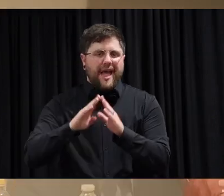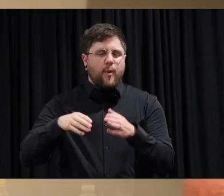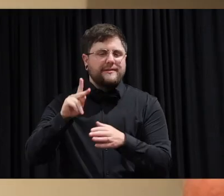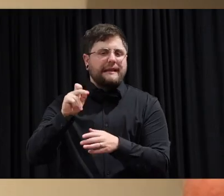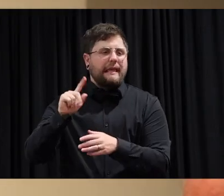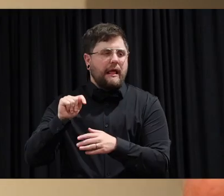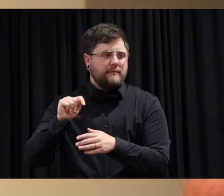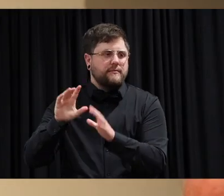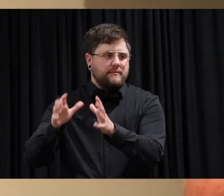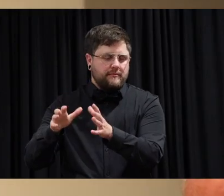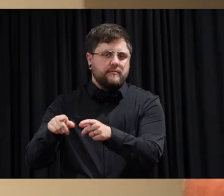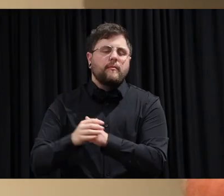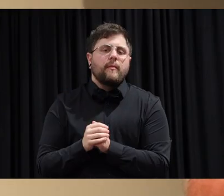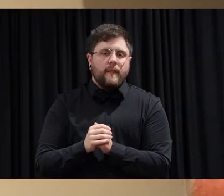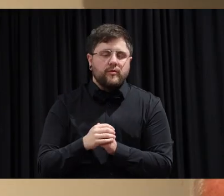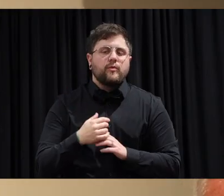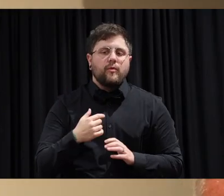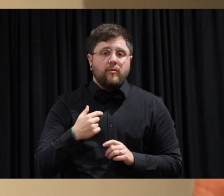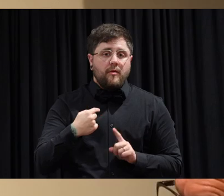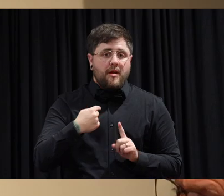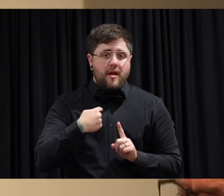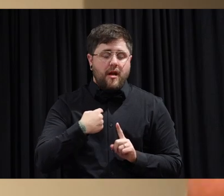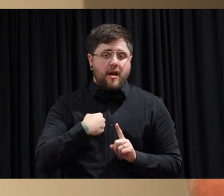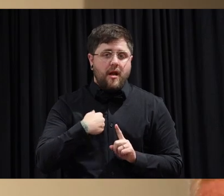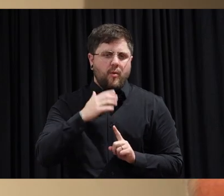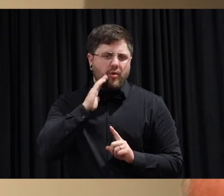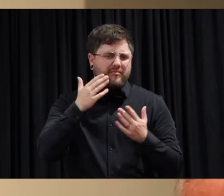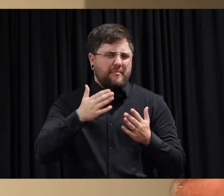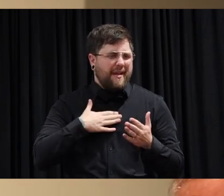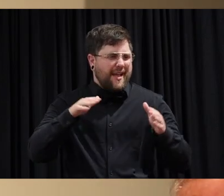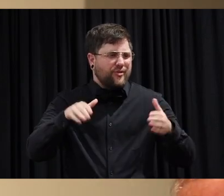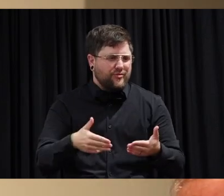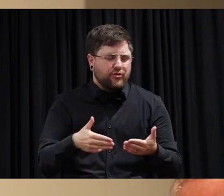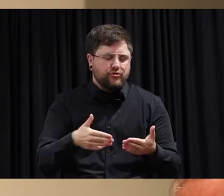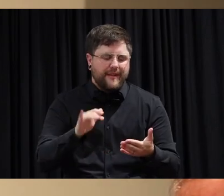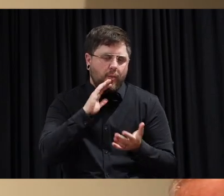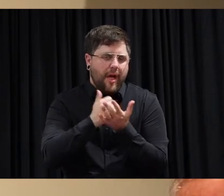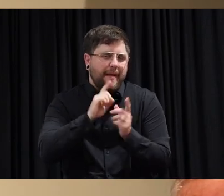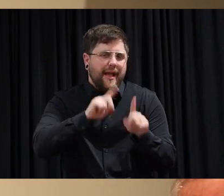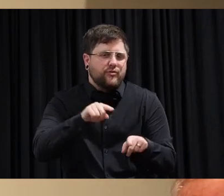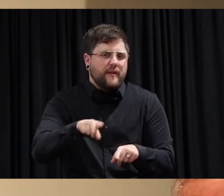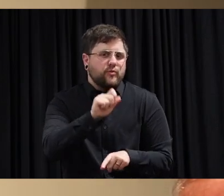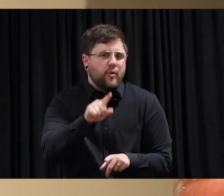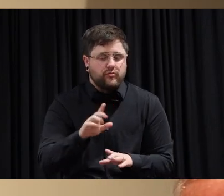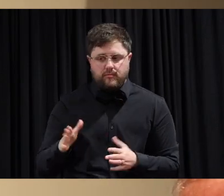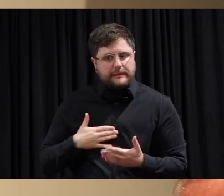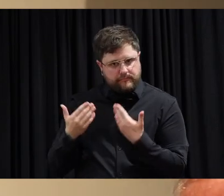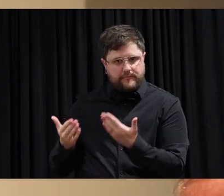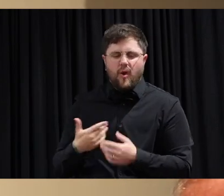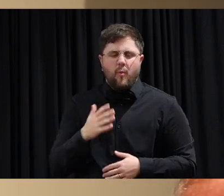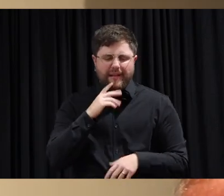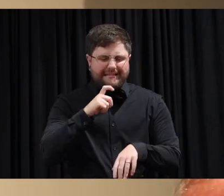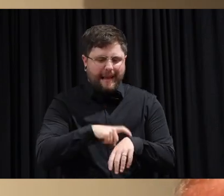And so I'll actually do my introduction. Please. As a way of answering this Perfect. Question. So Thank I'm going to time